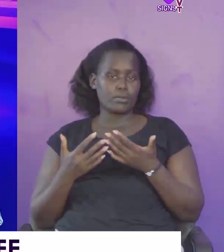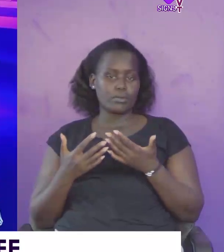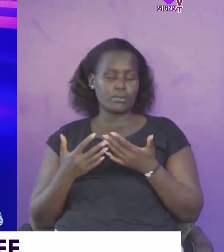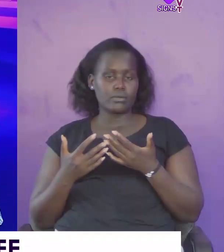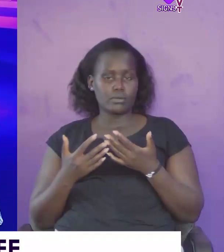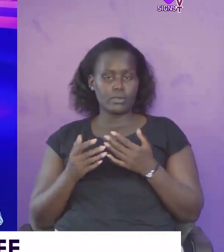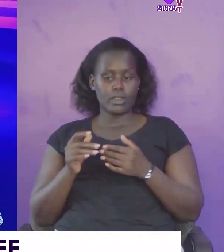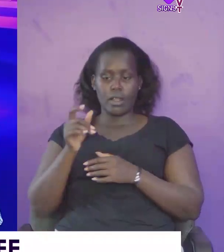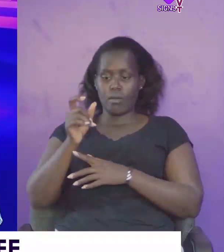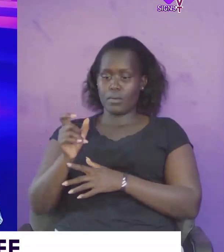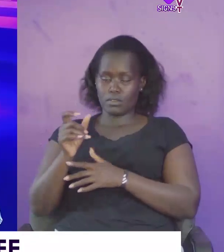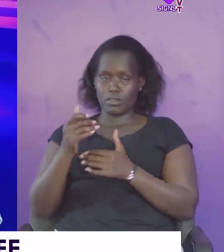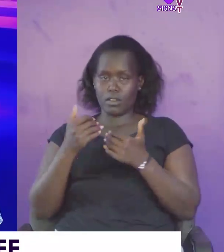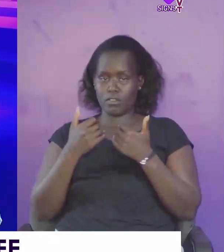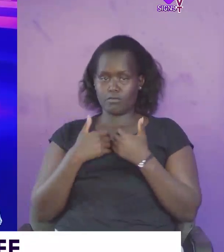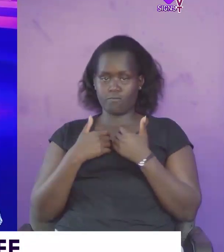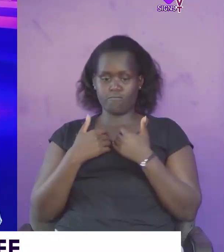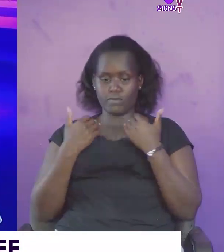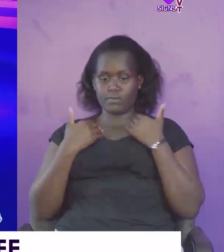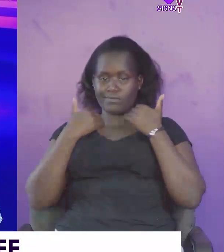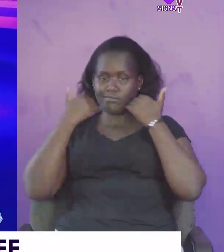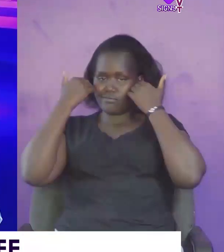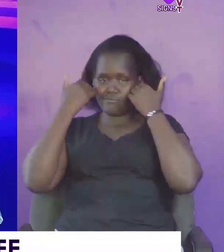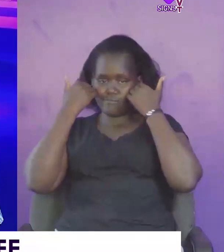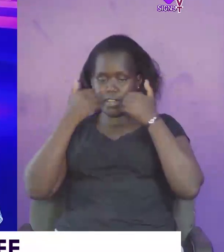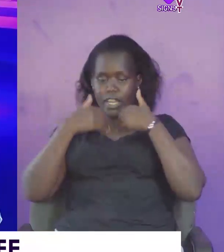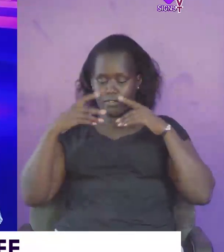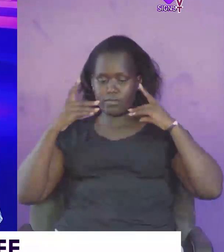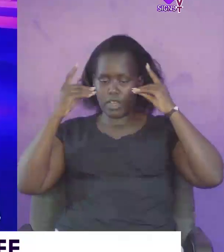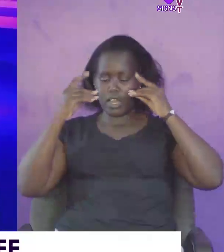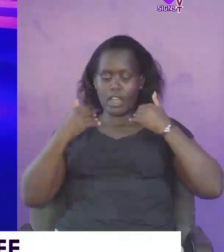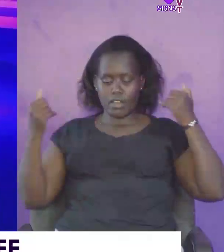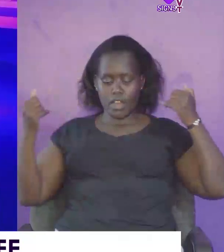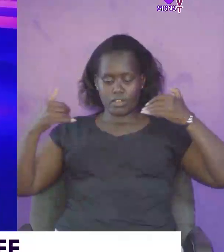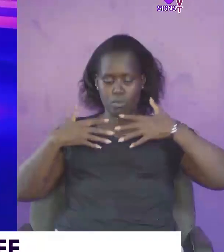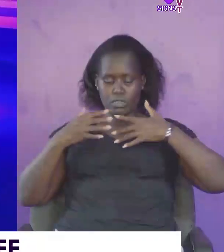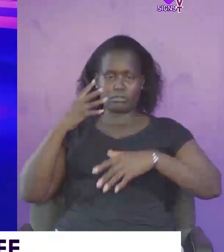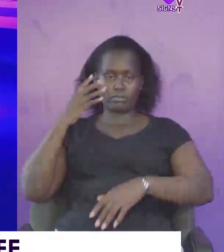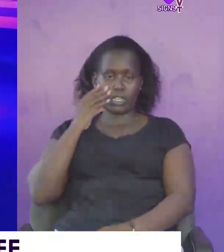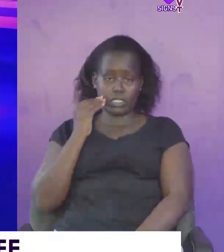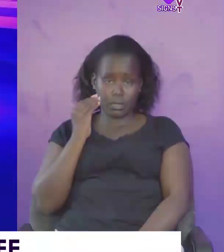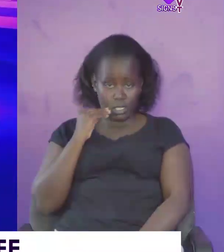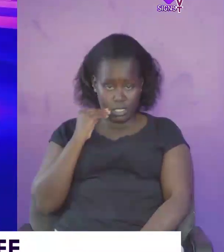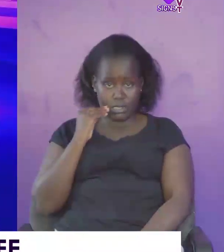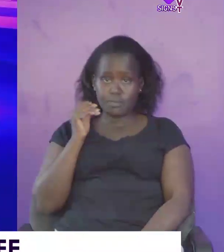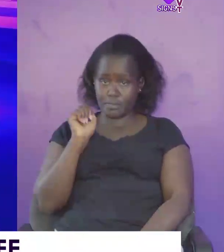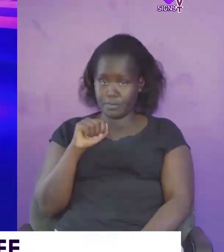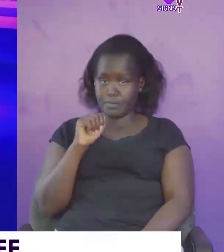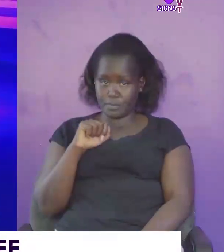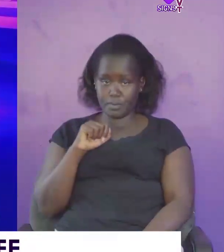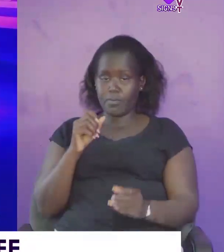a person is depressed, either they have stress, they have that traumatic, experience. Yeah. Yeah. So